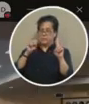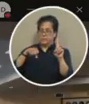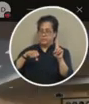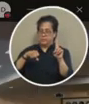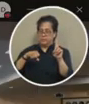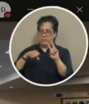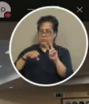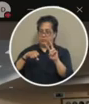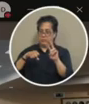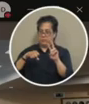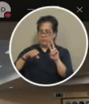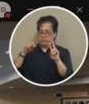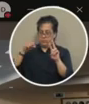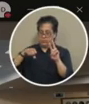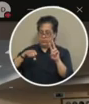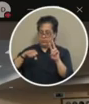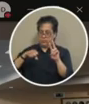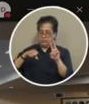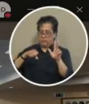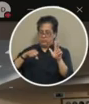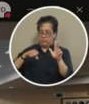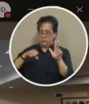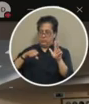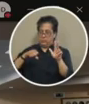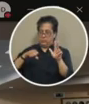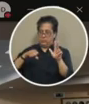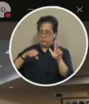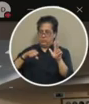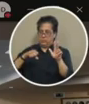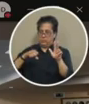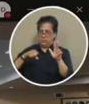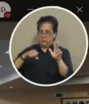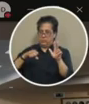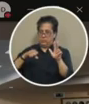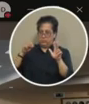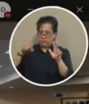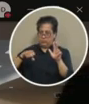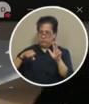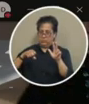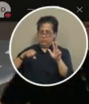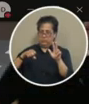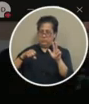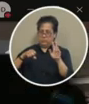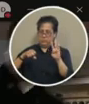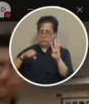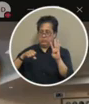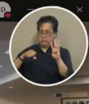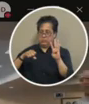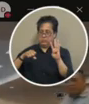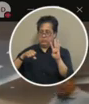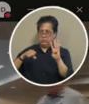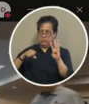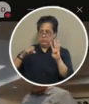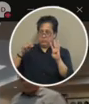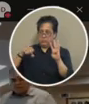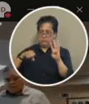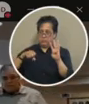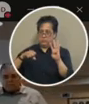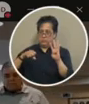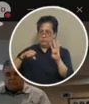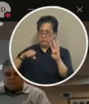Anello, Aye. Hernandez, Yes. Morgan,